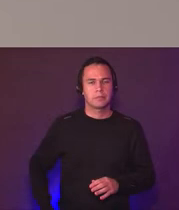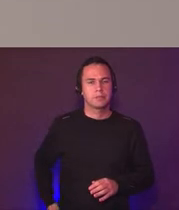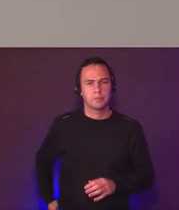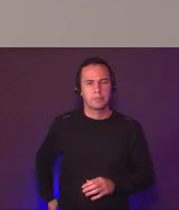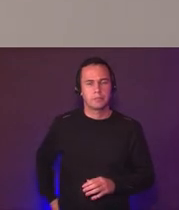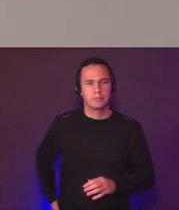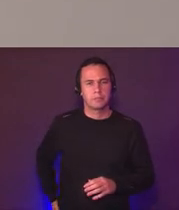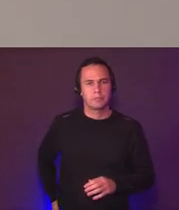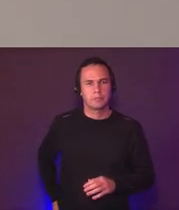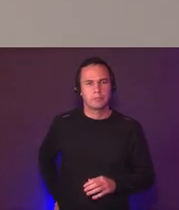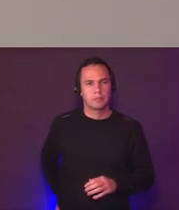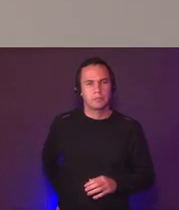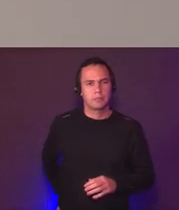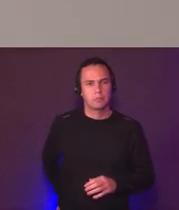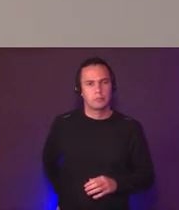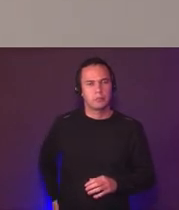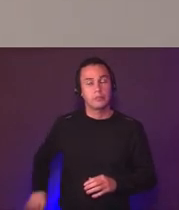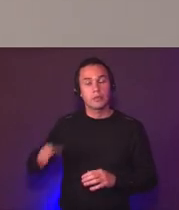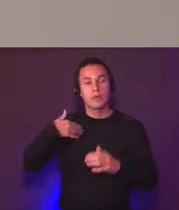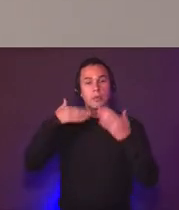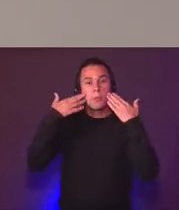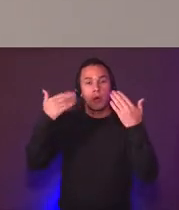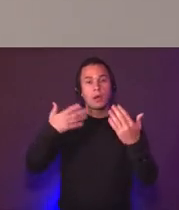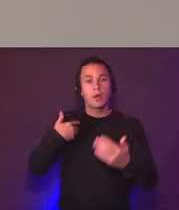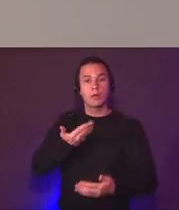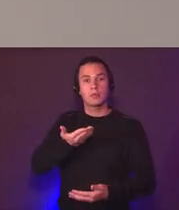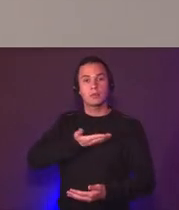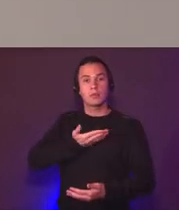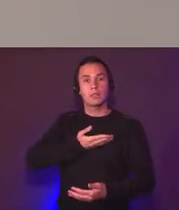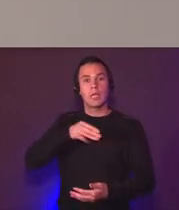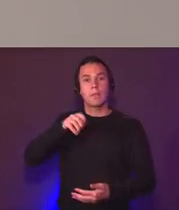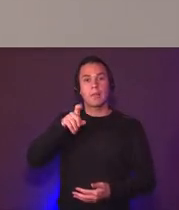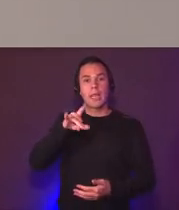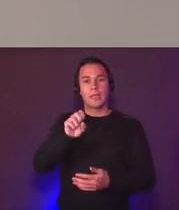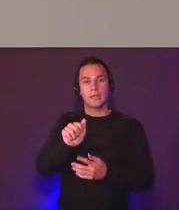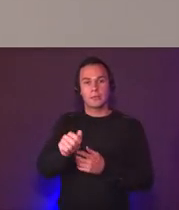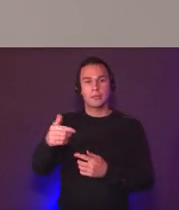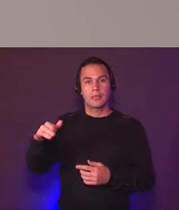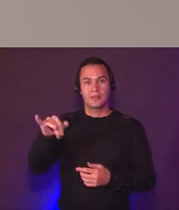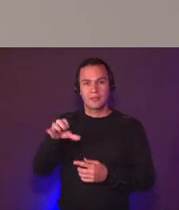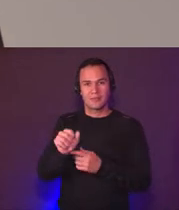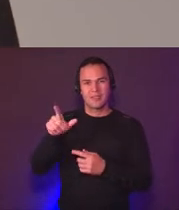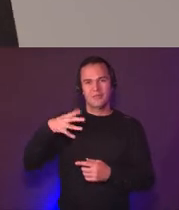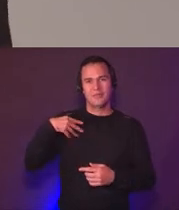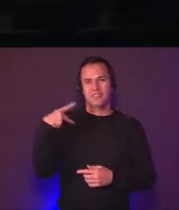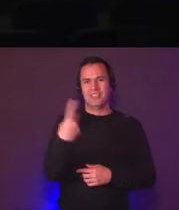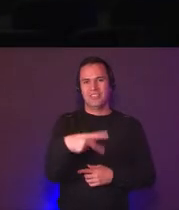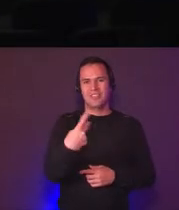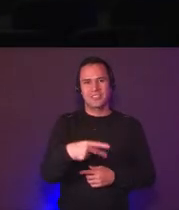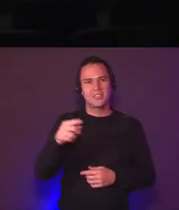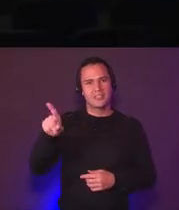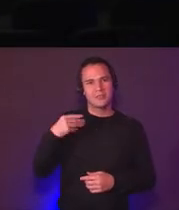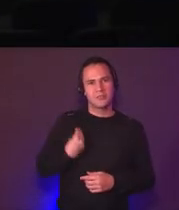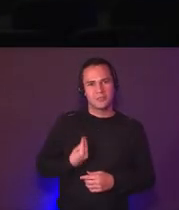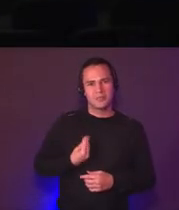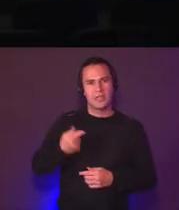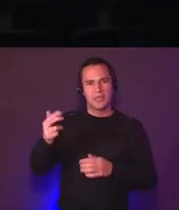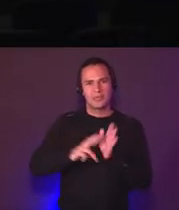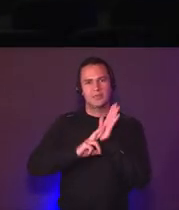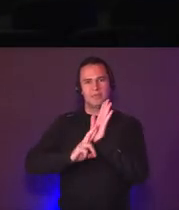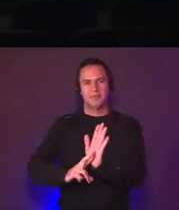Let me introduce you my dear friend, Melissa Meyer, his daughter, who's here representing the family.